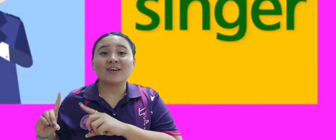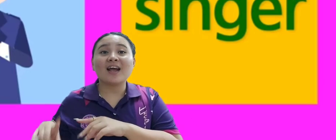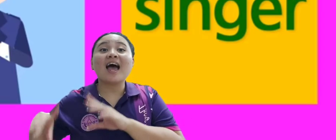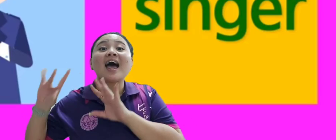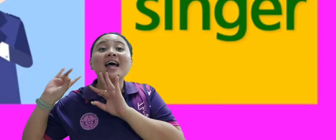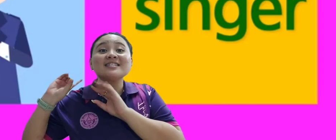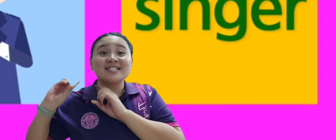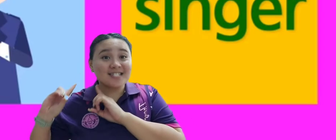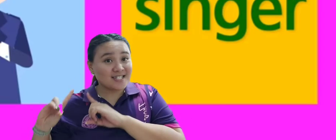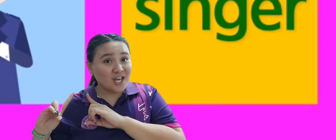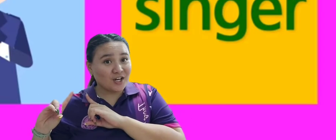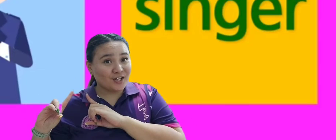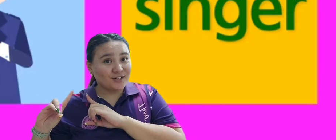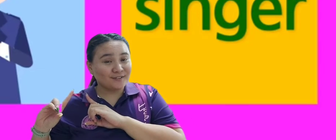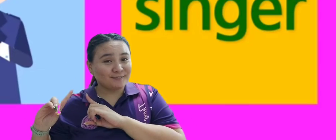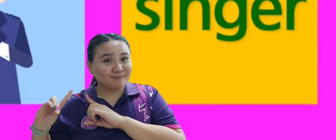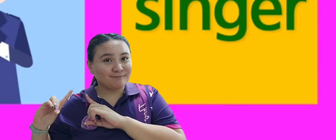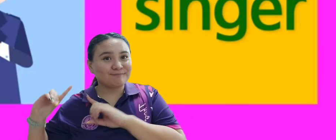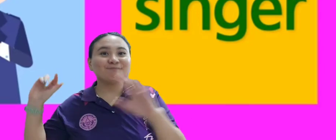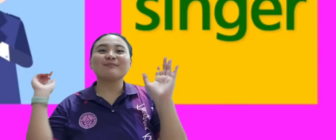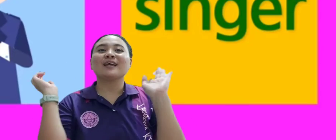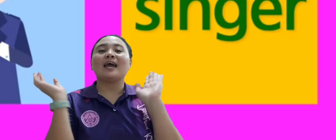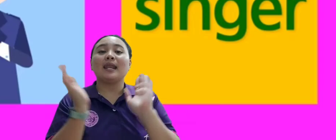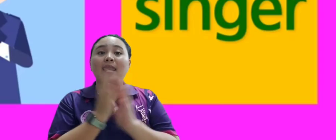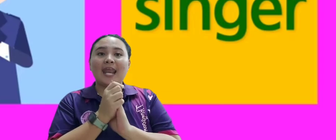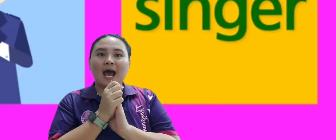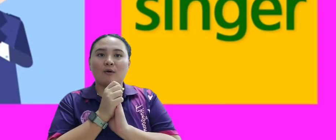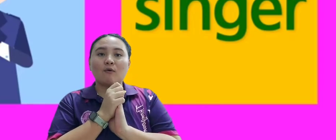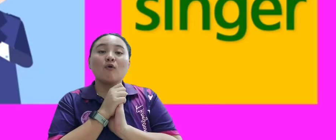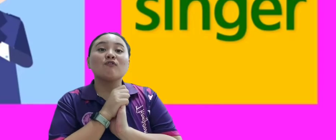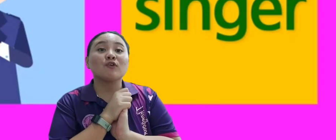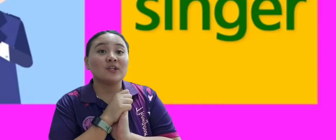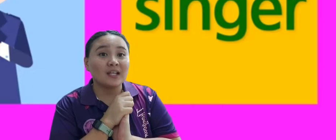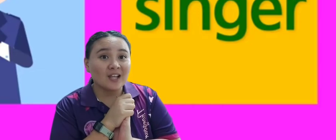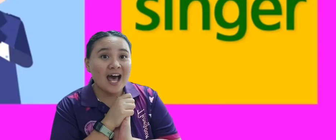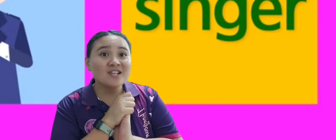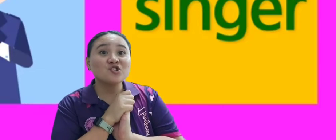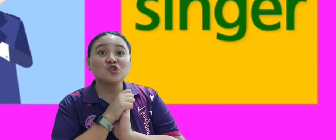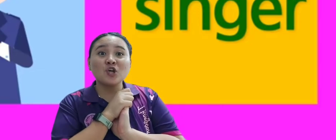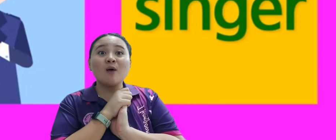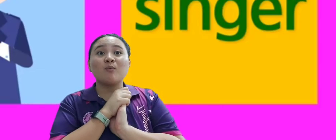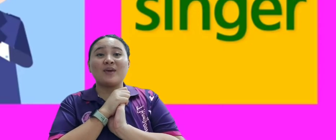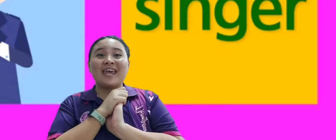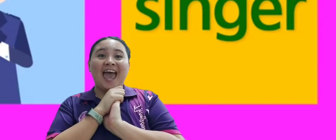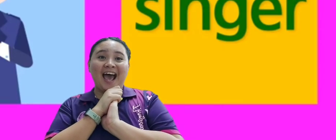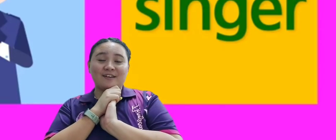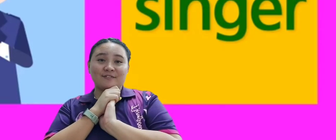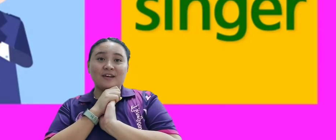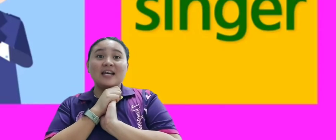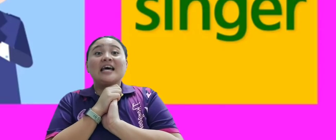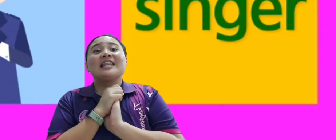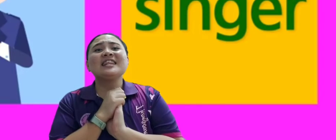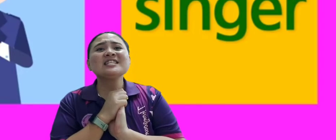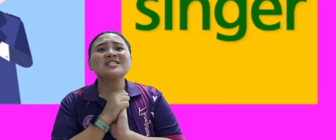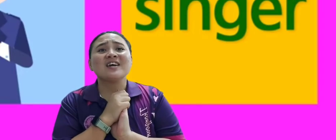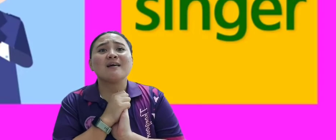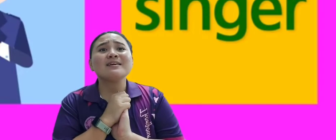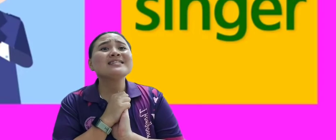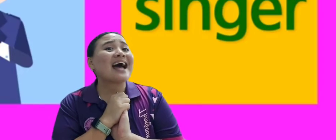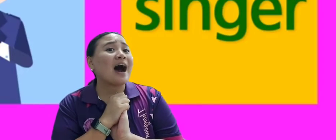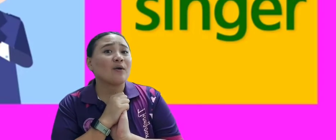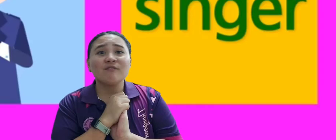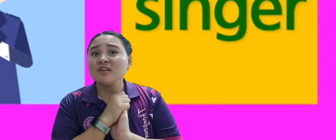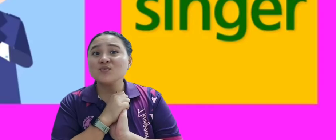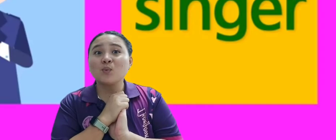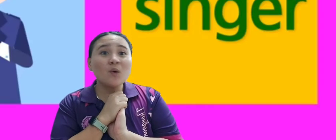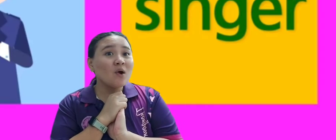singer. Singer. Now, for the last job we have. This job